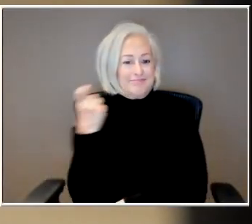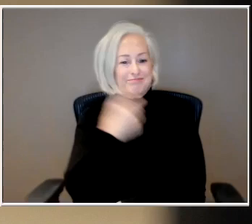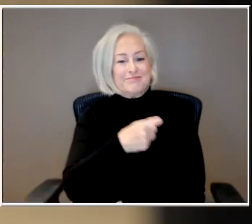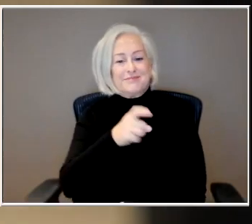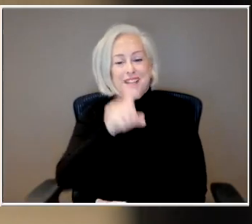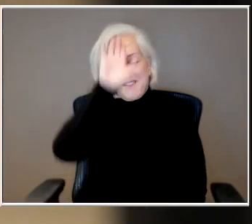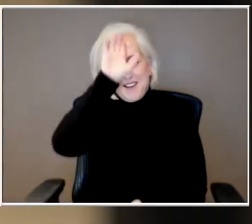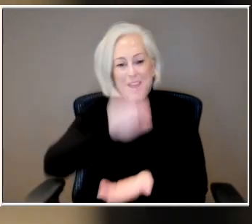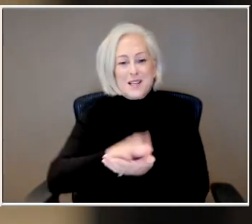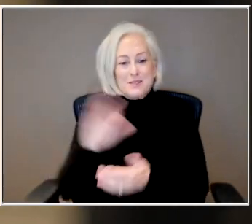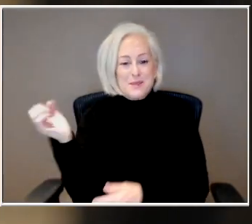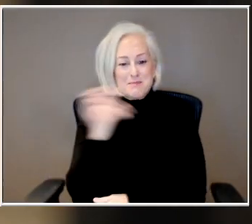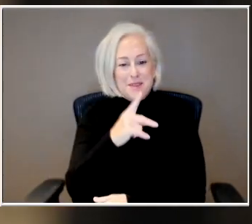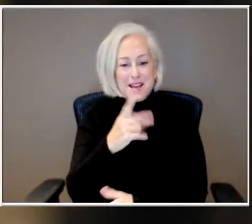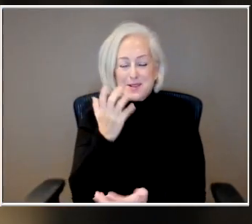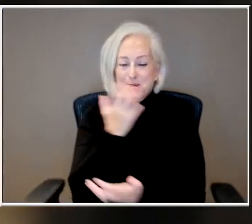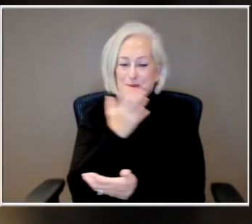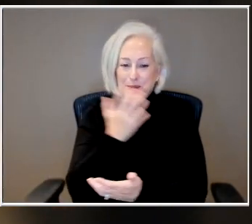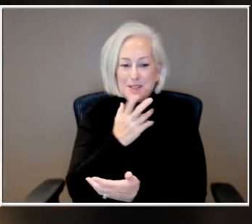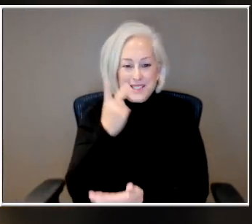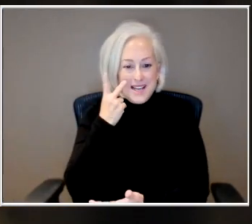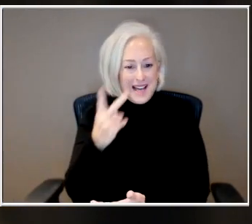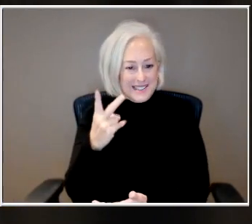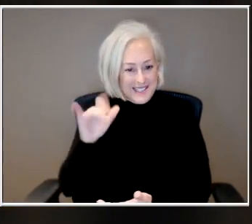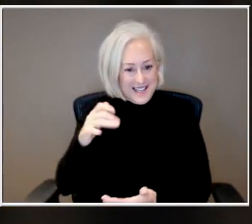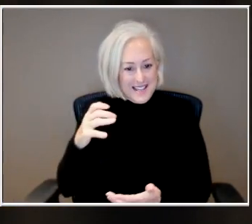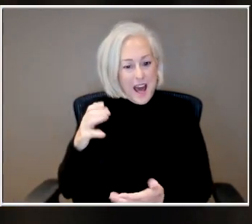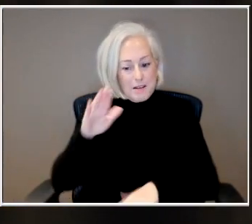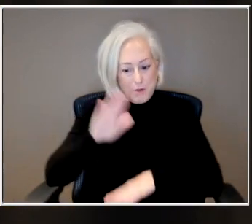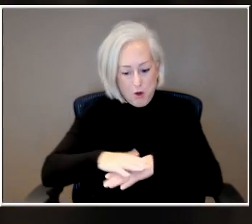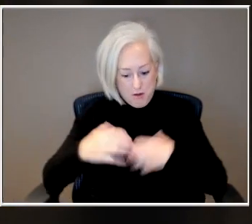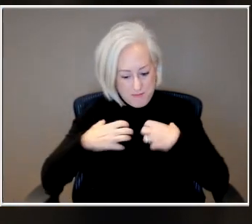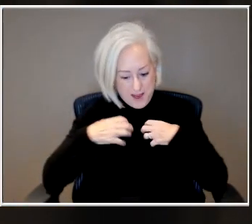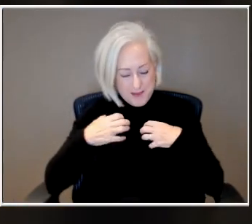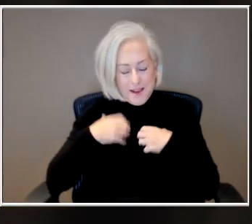Gosh. I see that on my backpack every day.